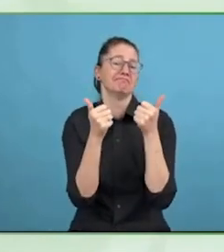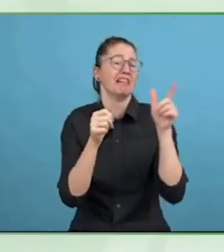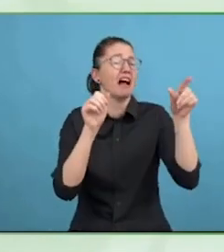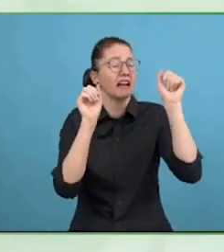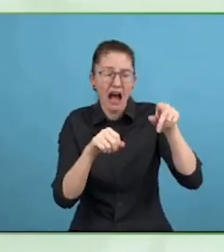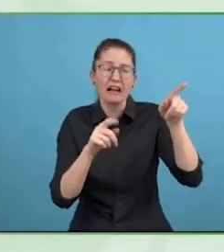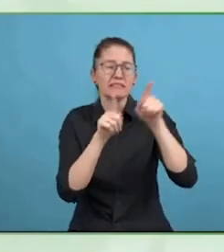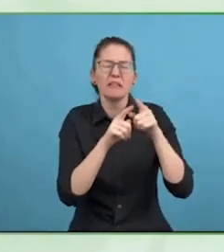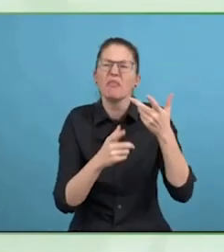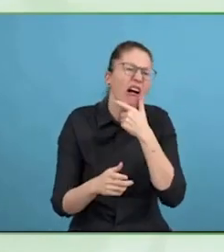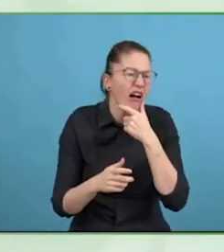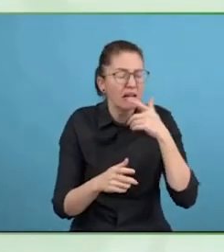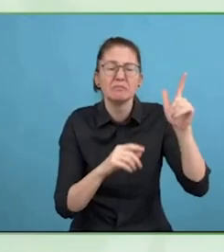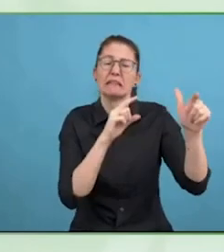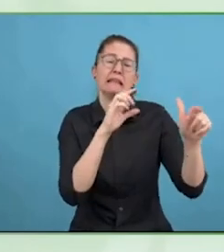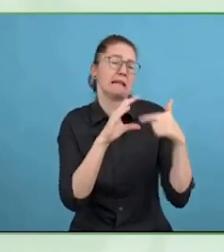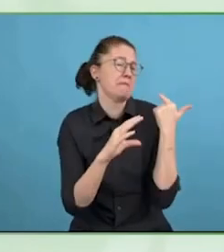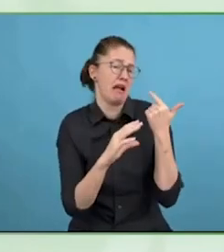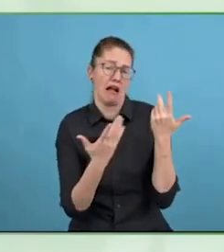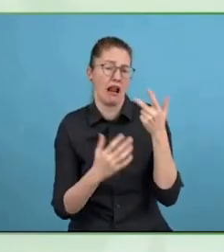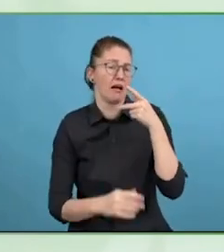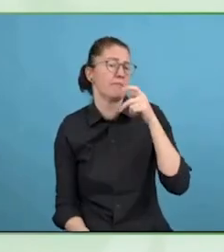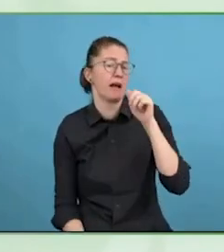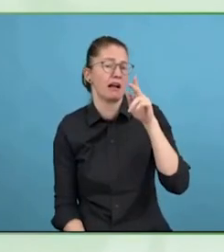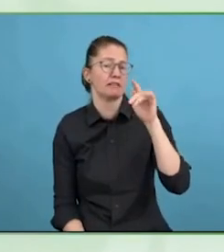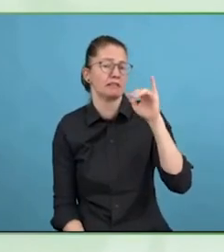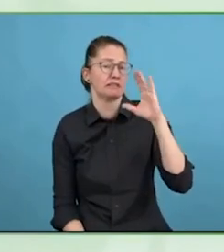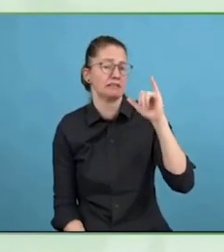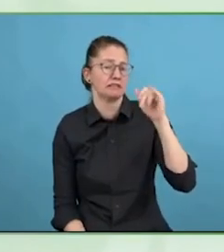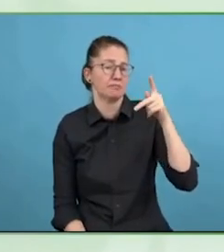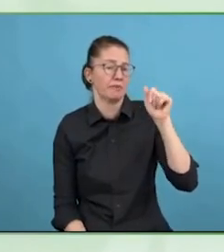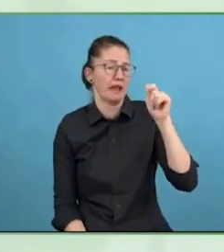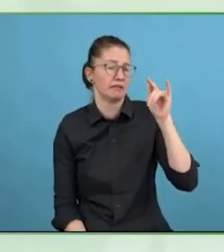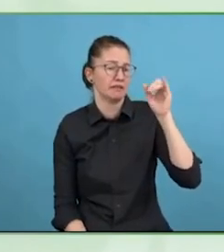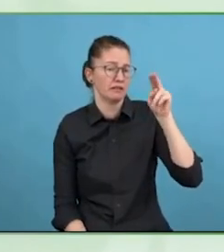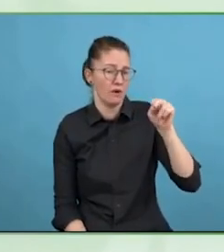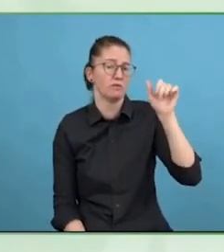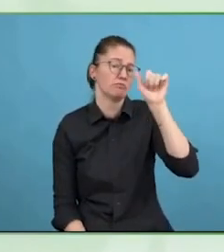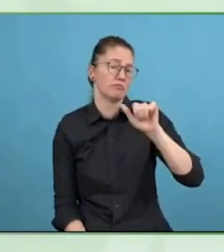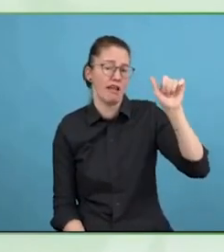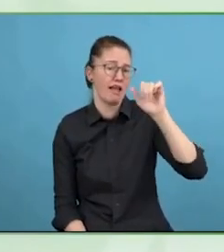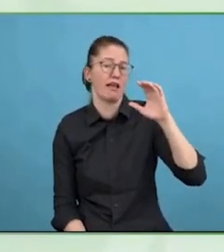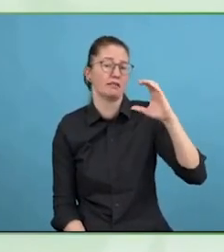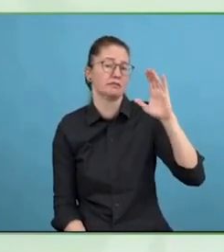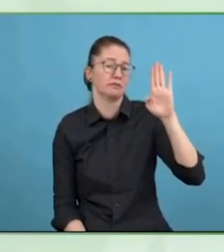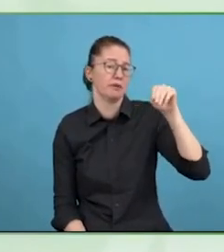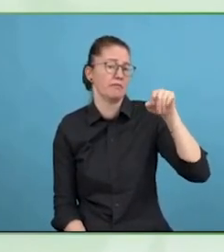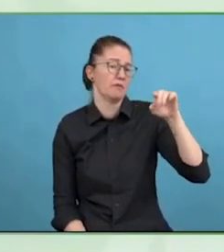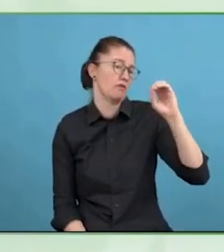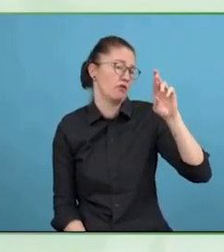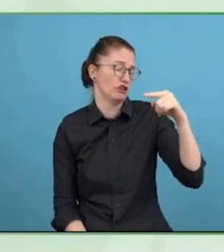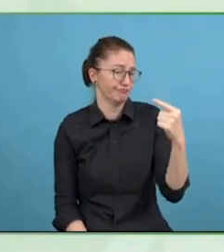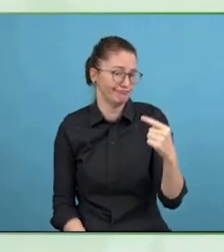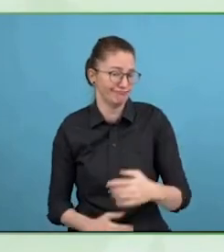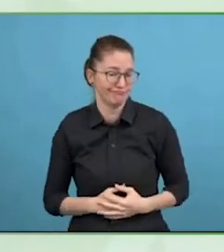his or her device. What is the web address where people should go to? The website is